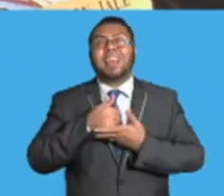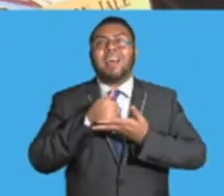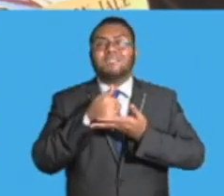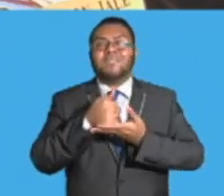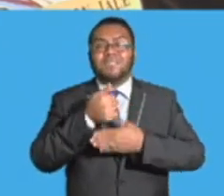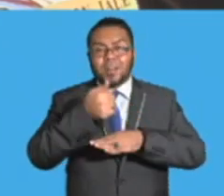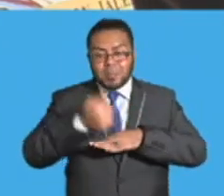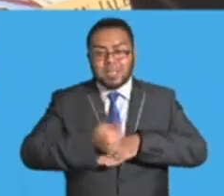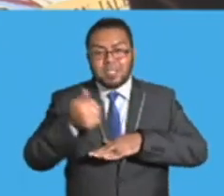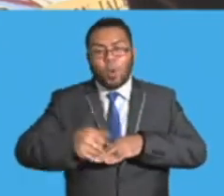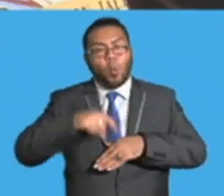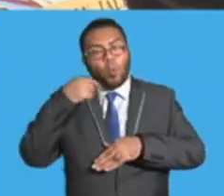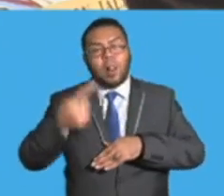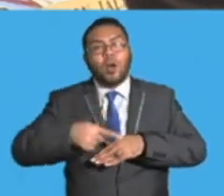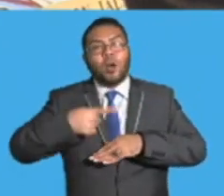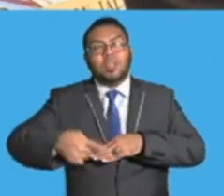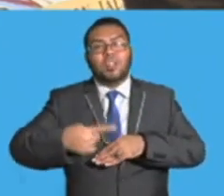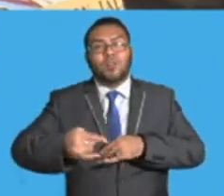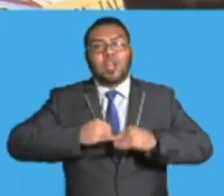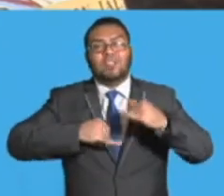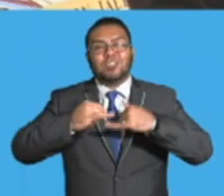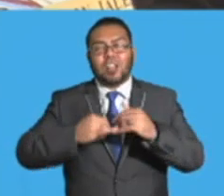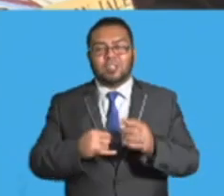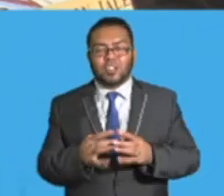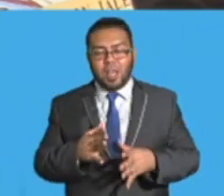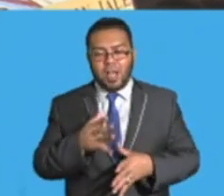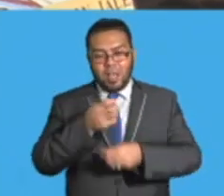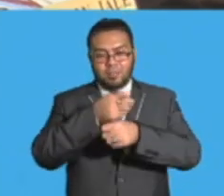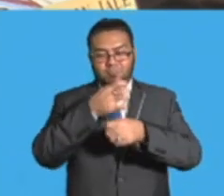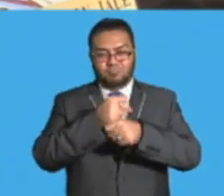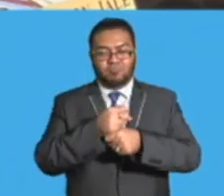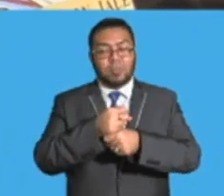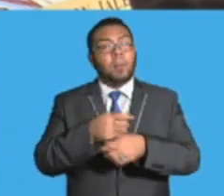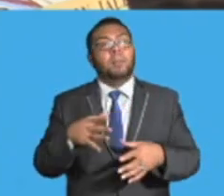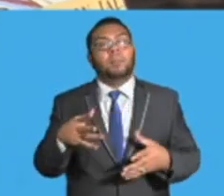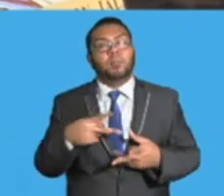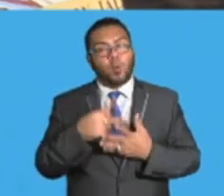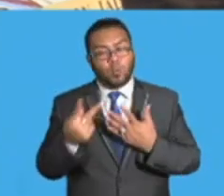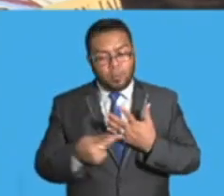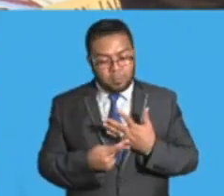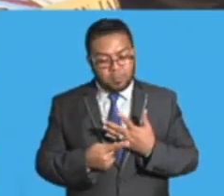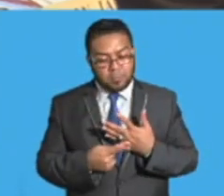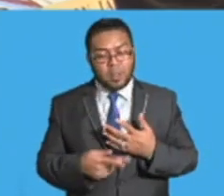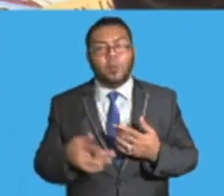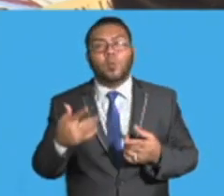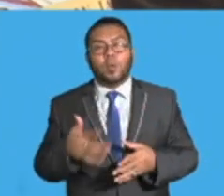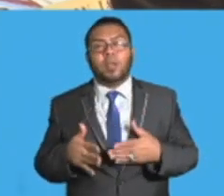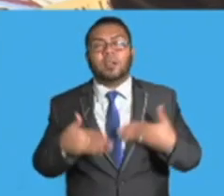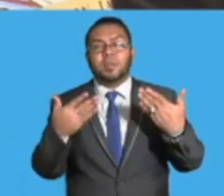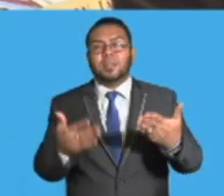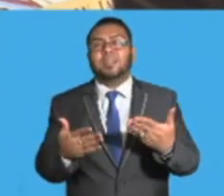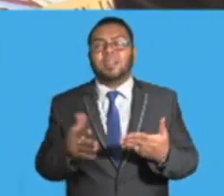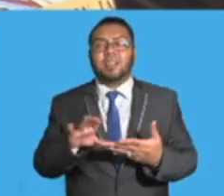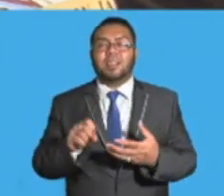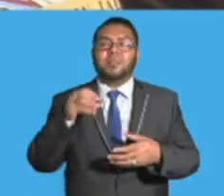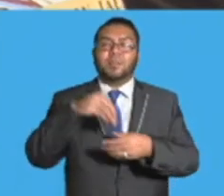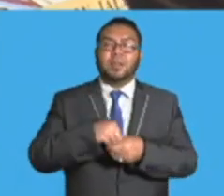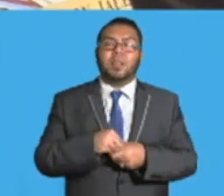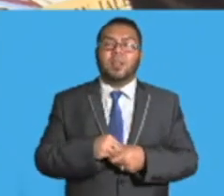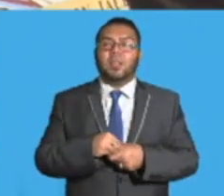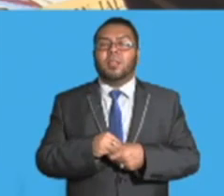continue with our infrastructure upgrading program, and we are committed to implementing the building